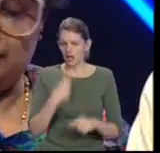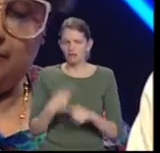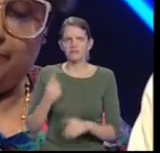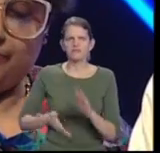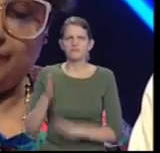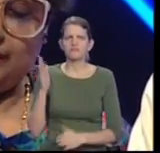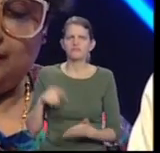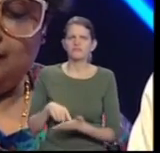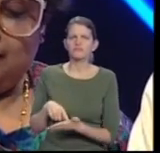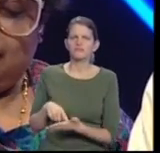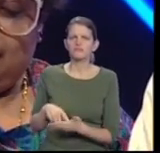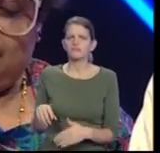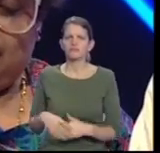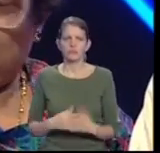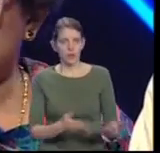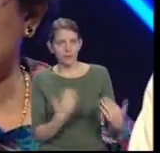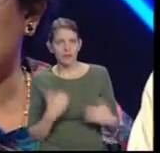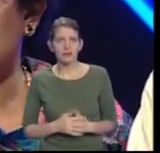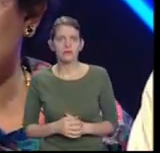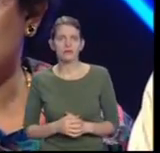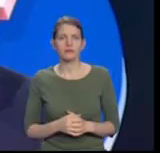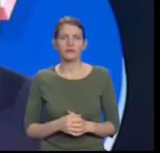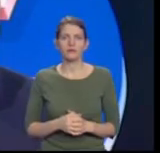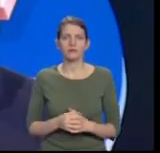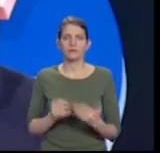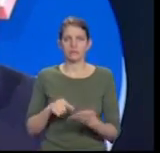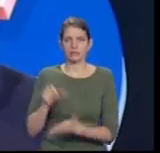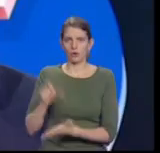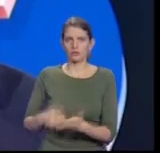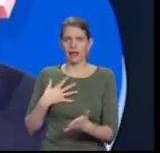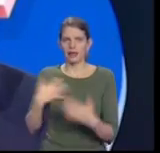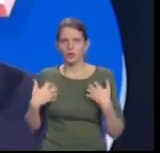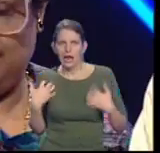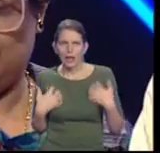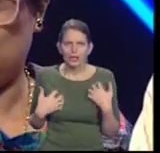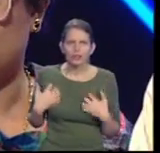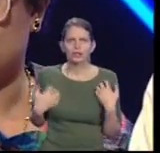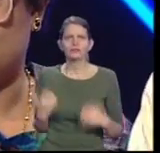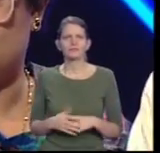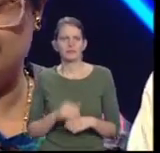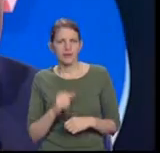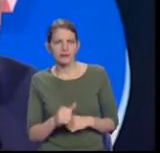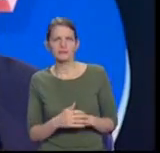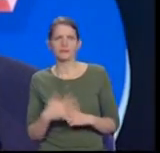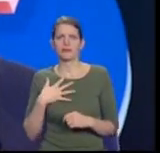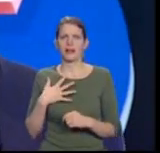likes, they like a challenge. Yes. They like to do things. Yes. They're quite sexy.